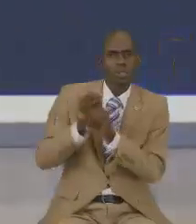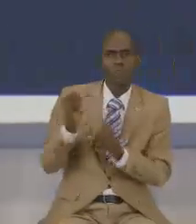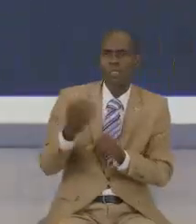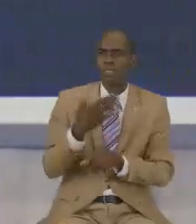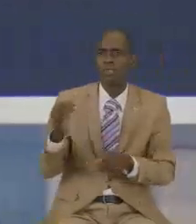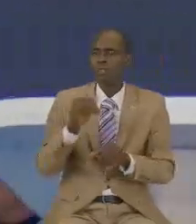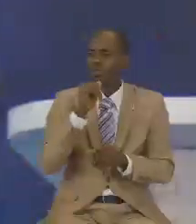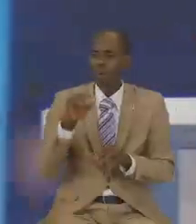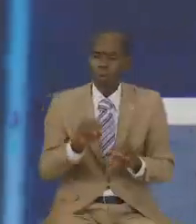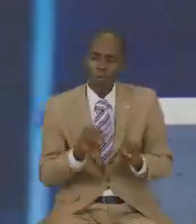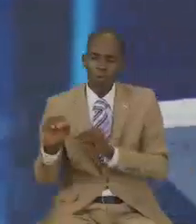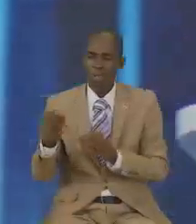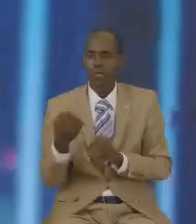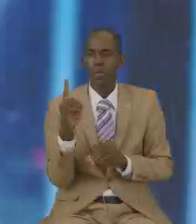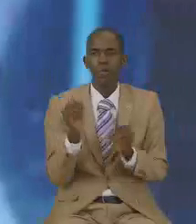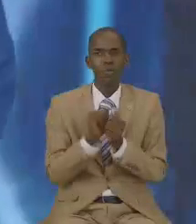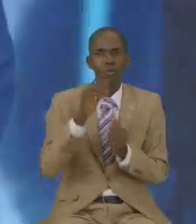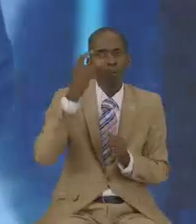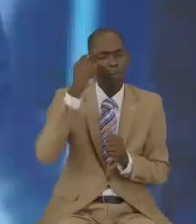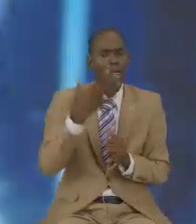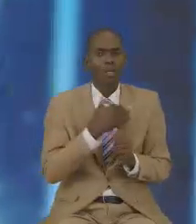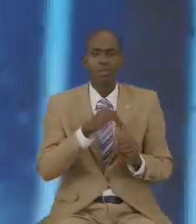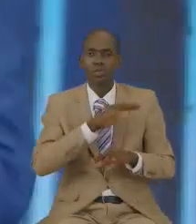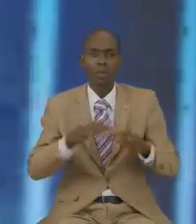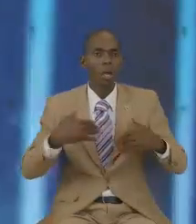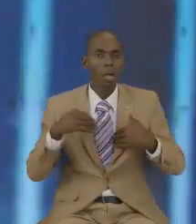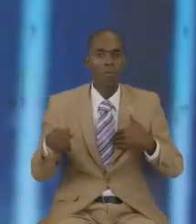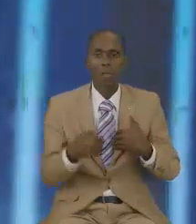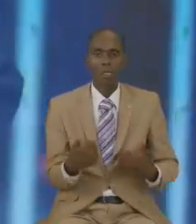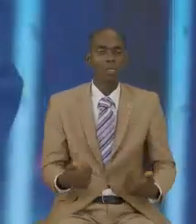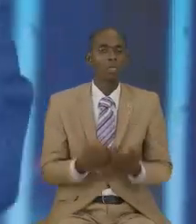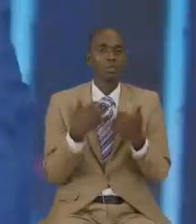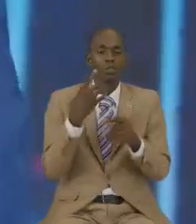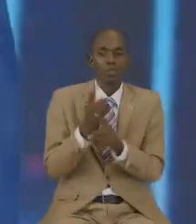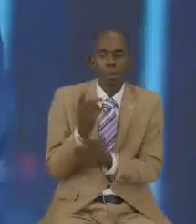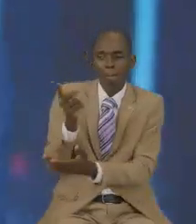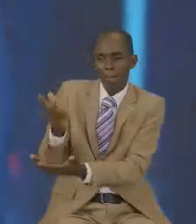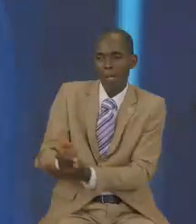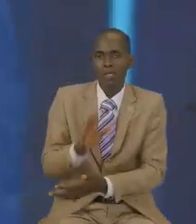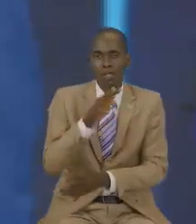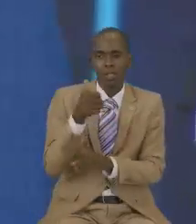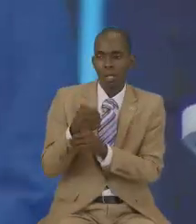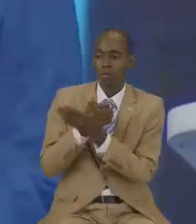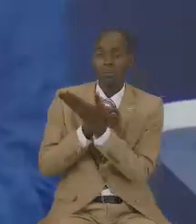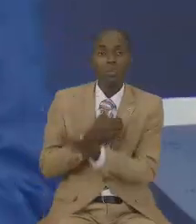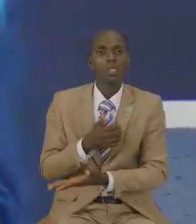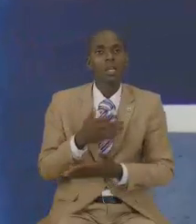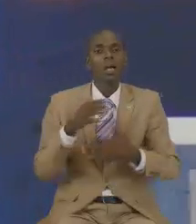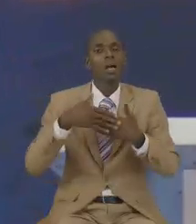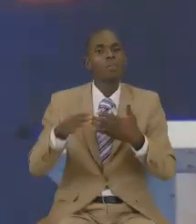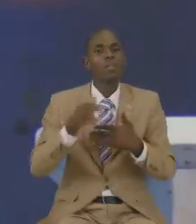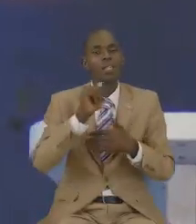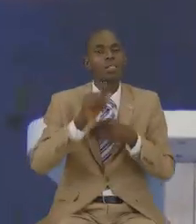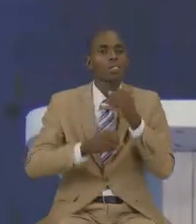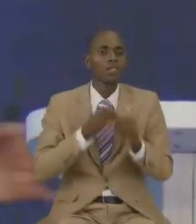driving anywhere. And you don't face any challenge. And you just park yourself there after a year